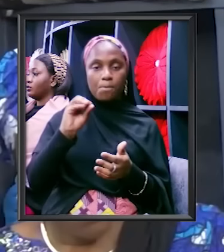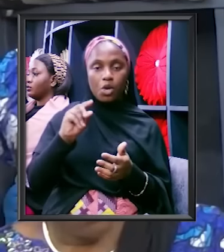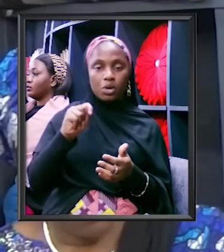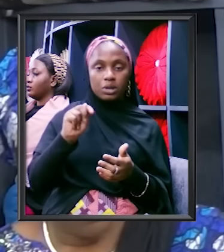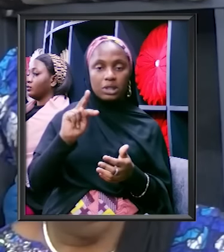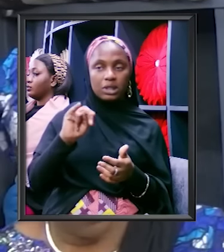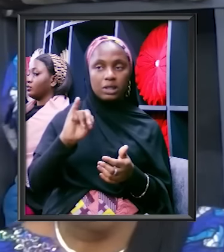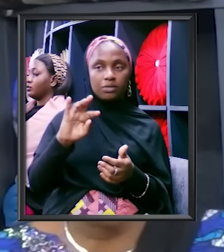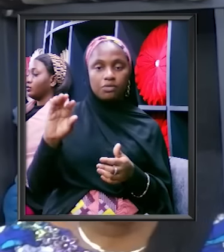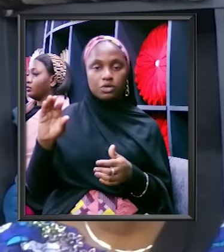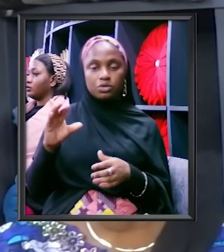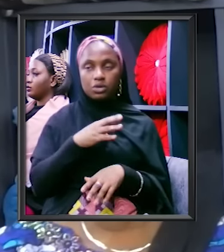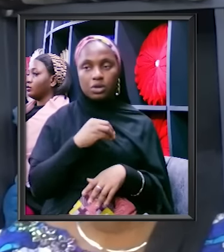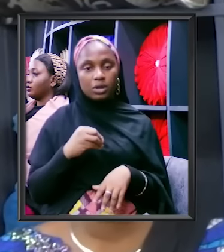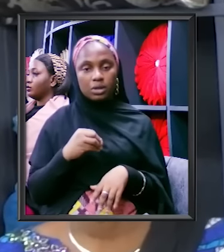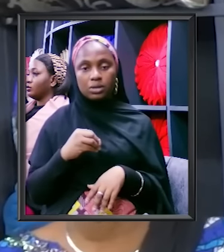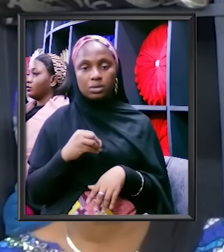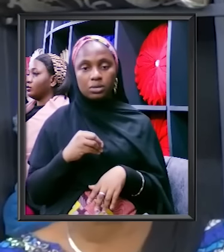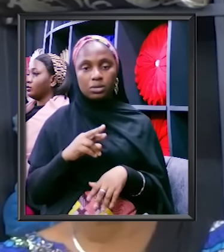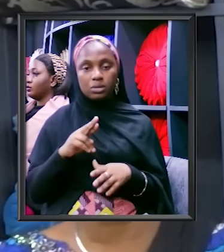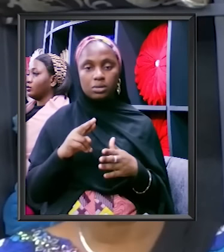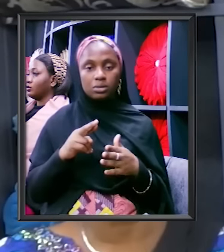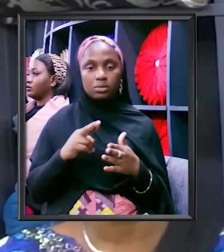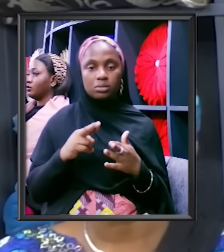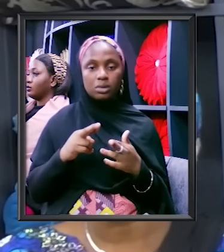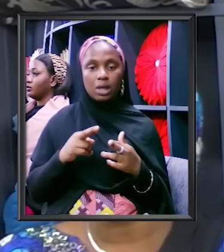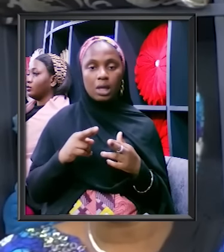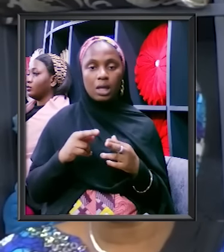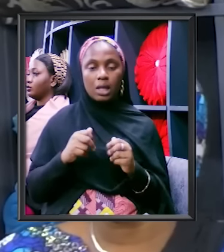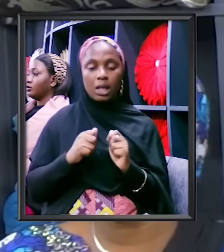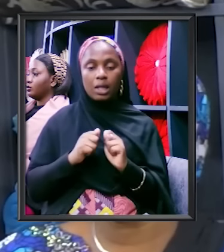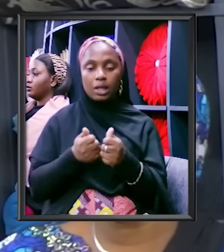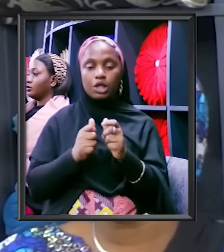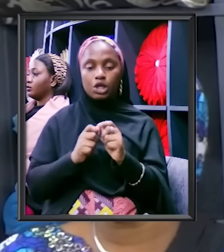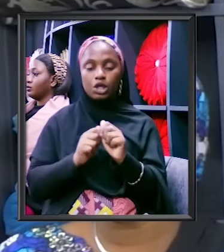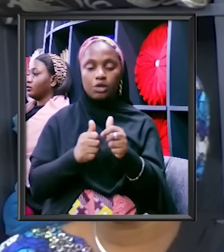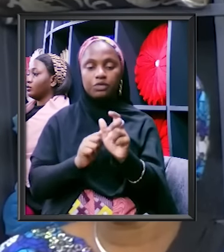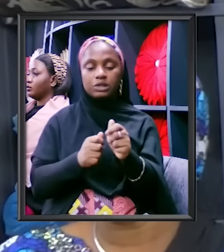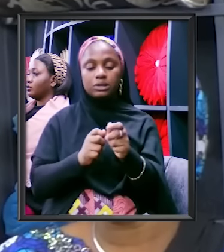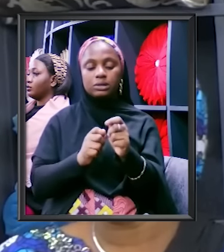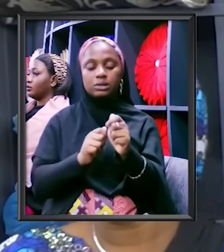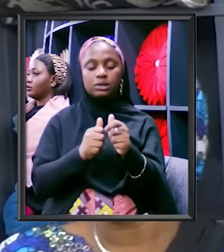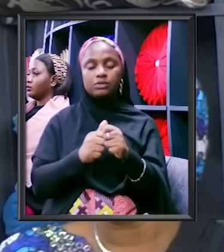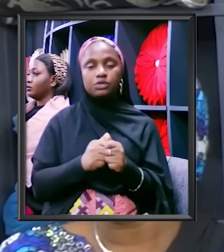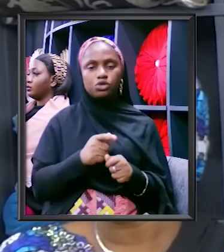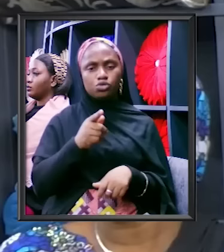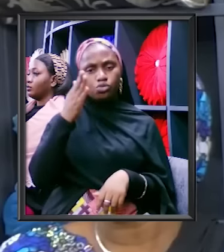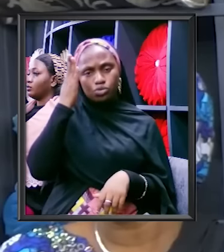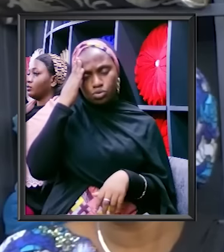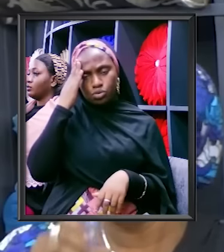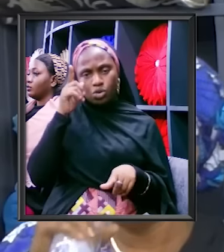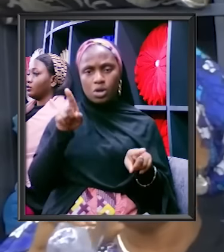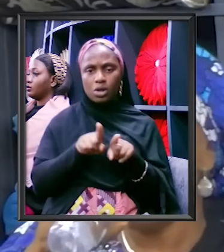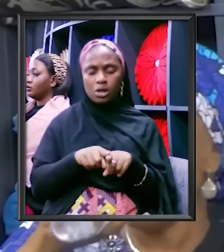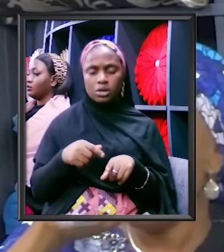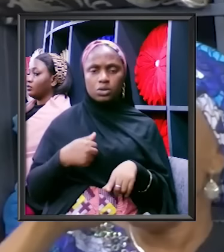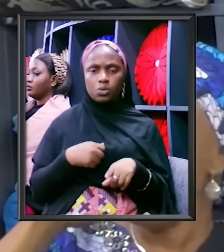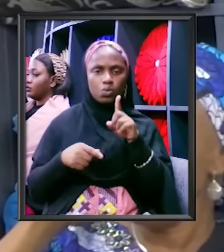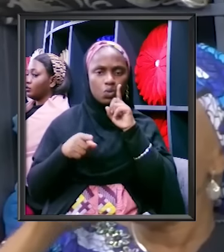go give, because when I don't already talk am well, well from actions when I don't take this morning. You know, say like as we they